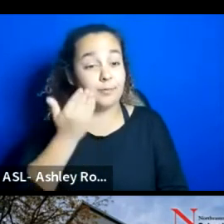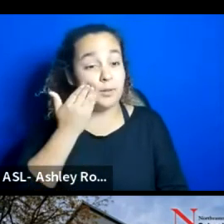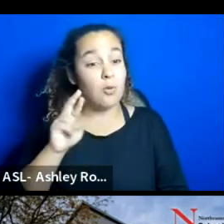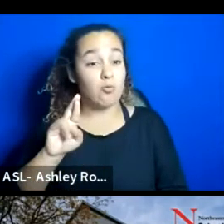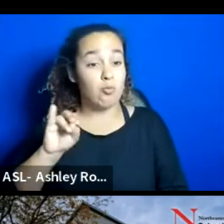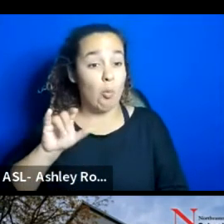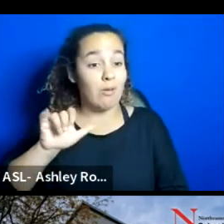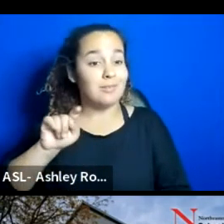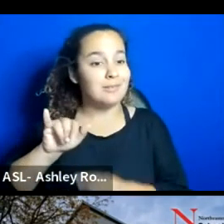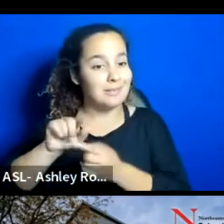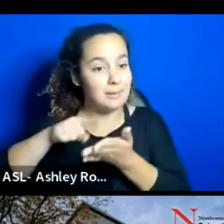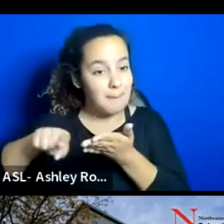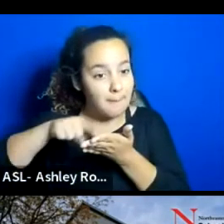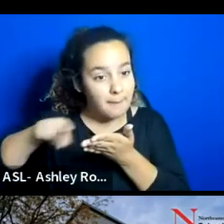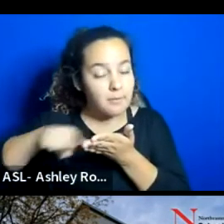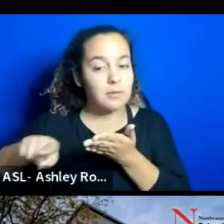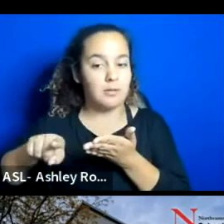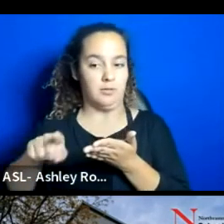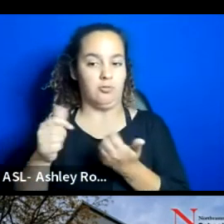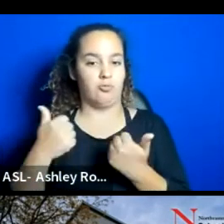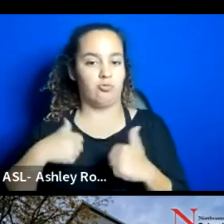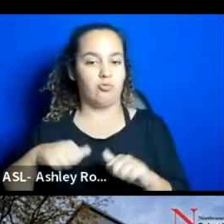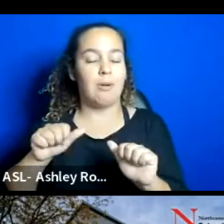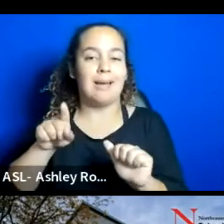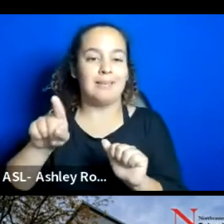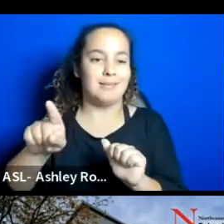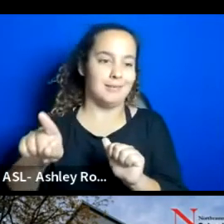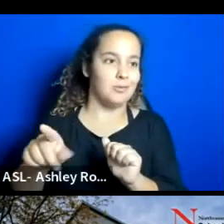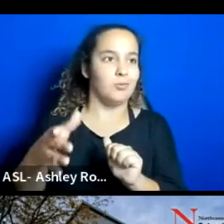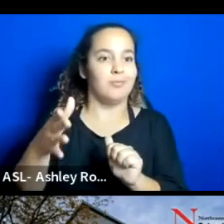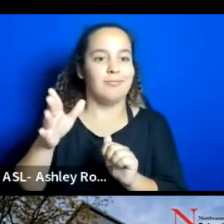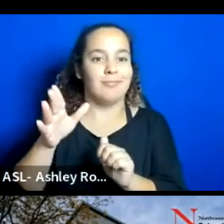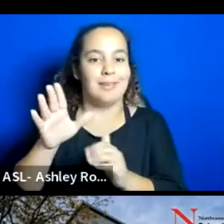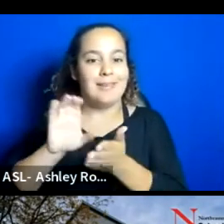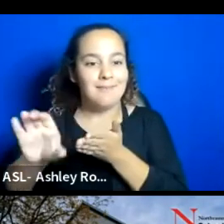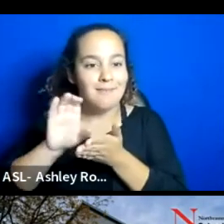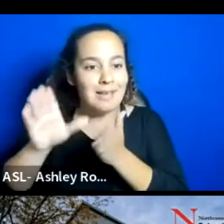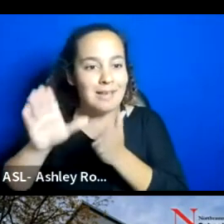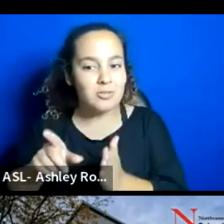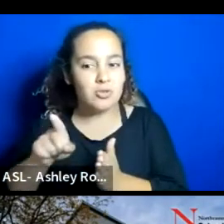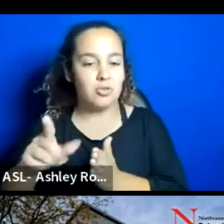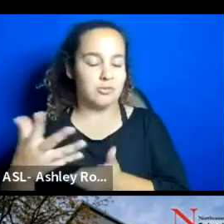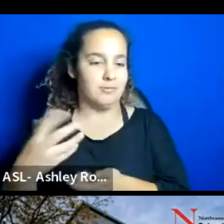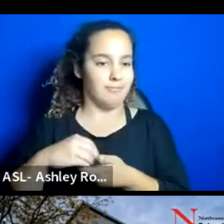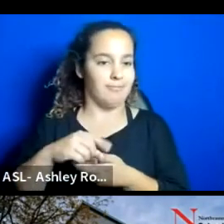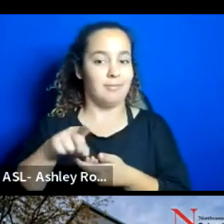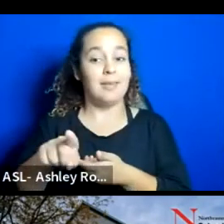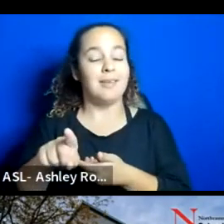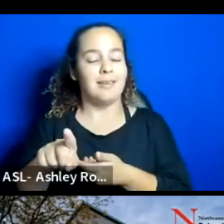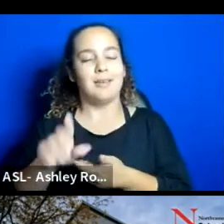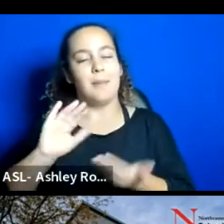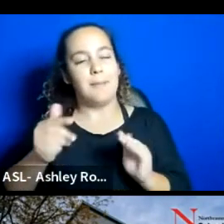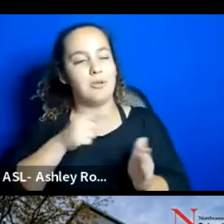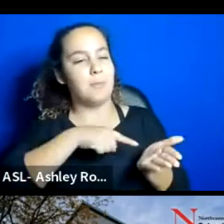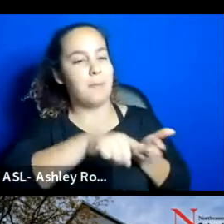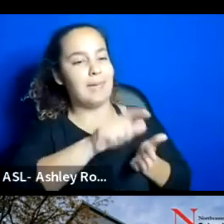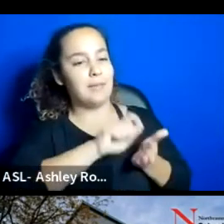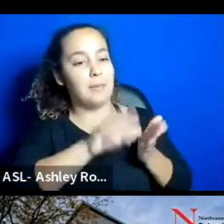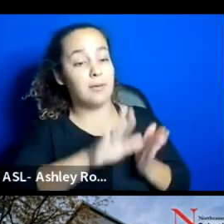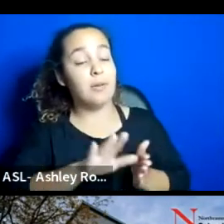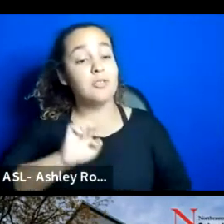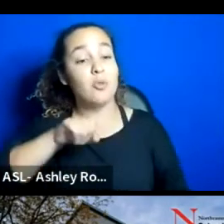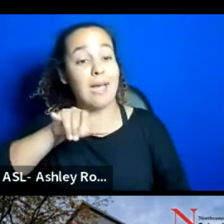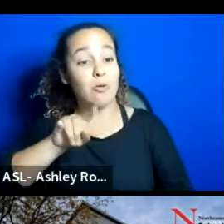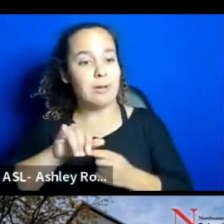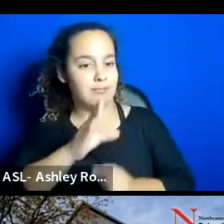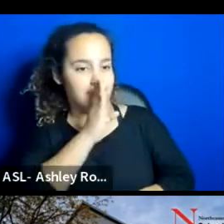to recoup producers and investors' expenses prior to paying the playwrights. So Equity goes after the